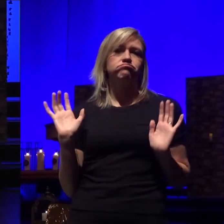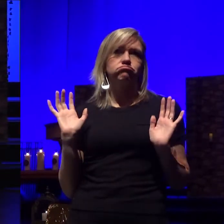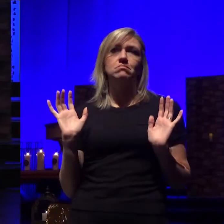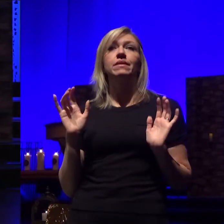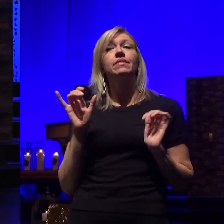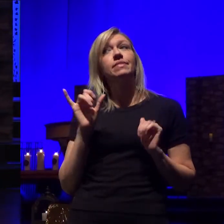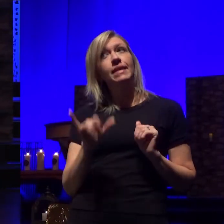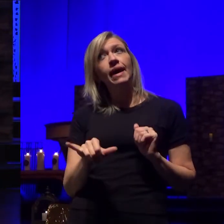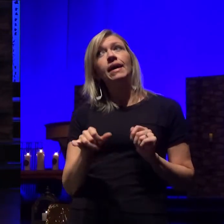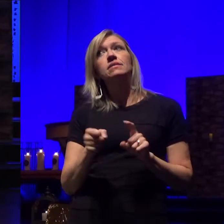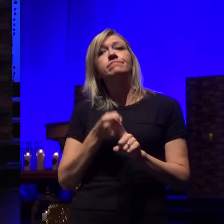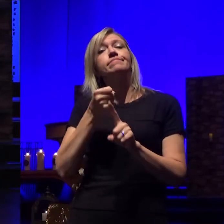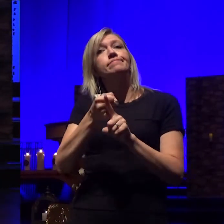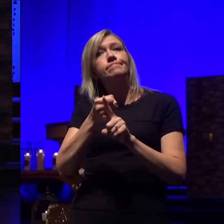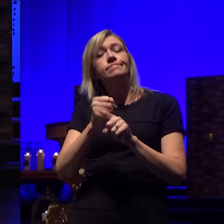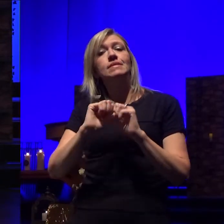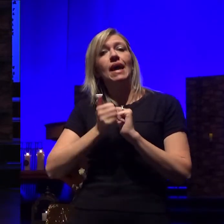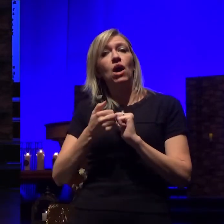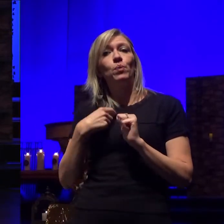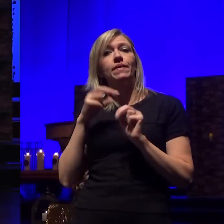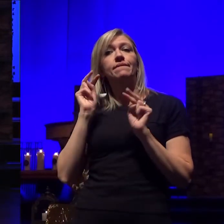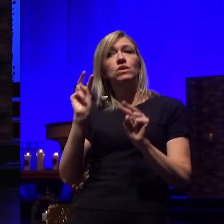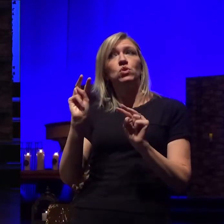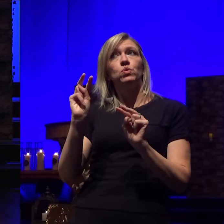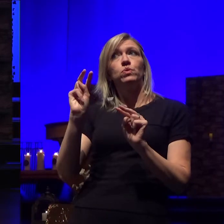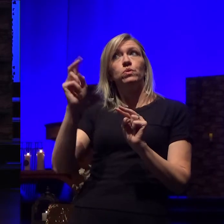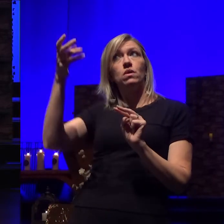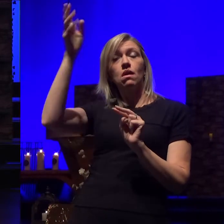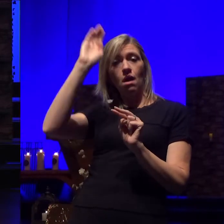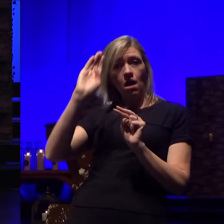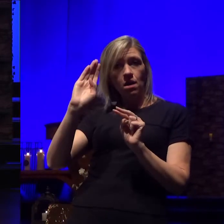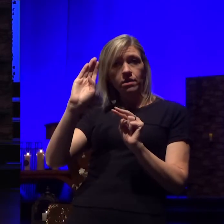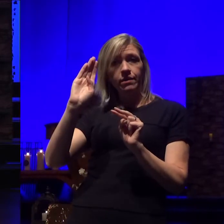has implications for how we view God,